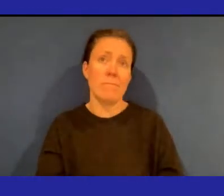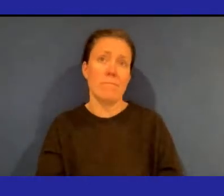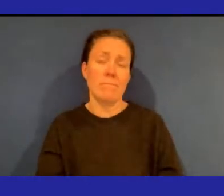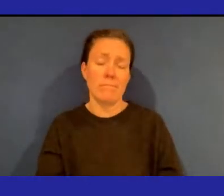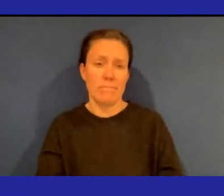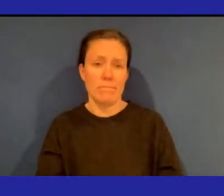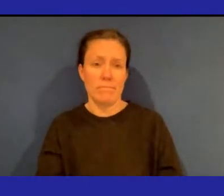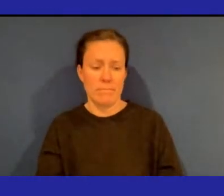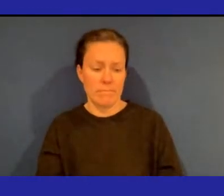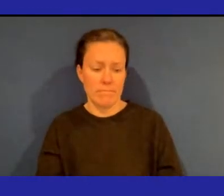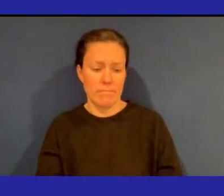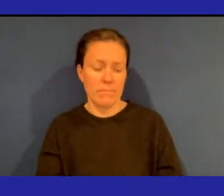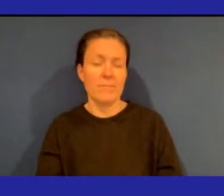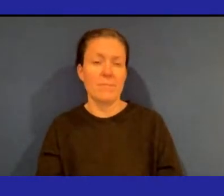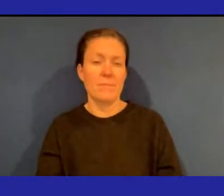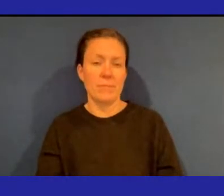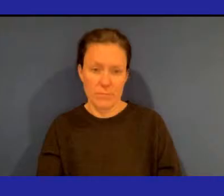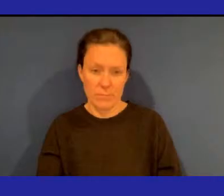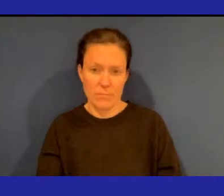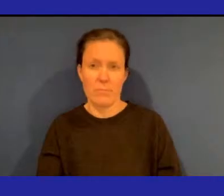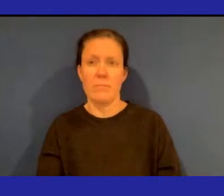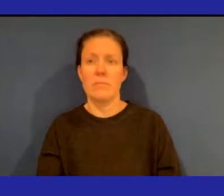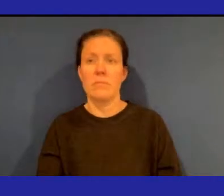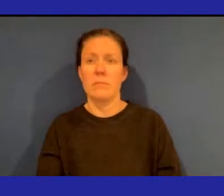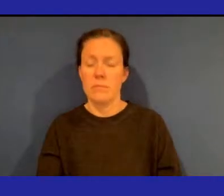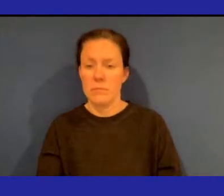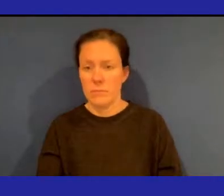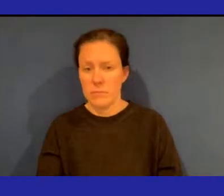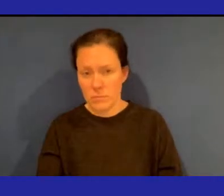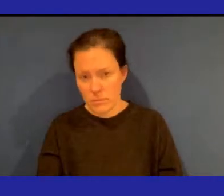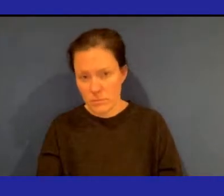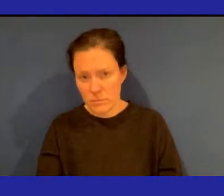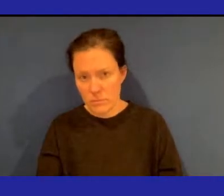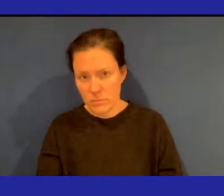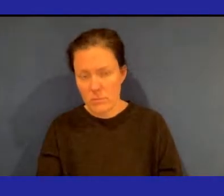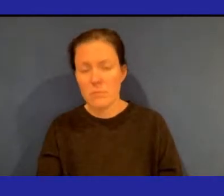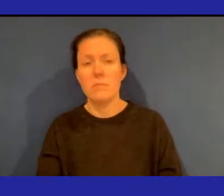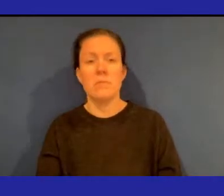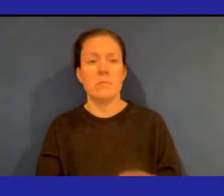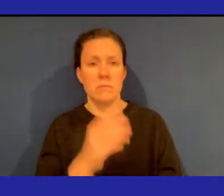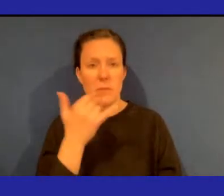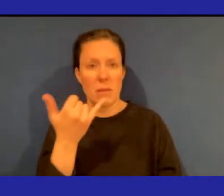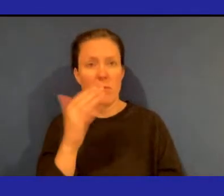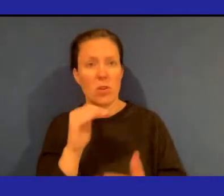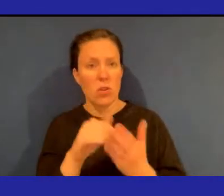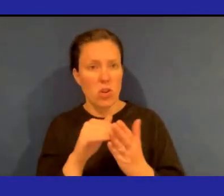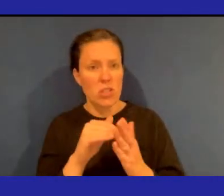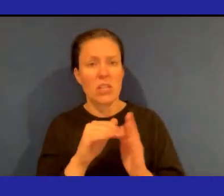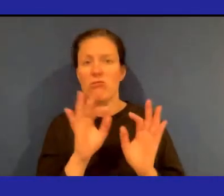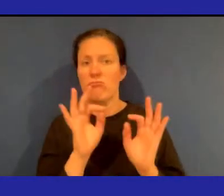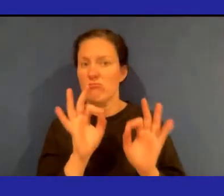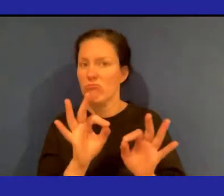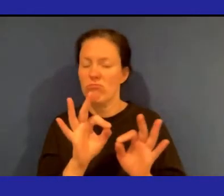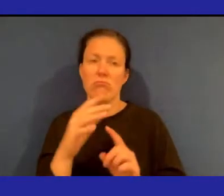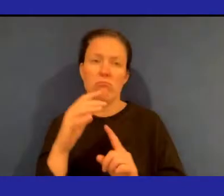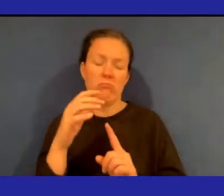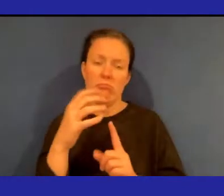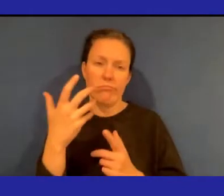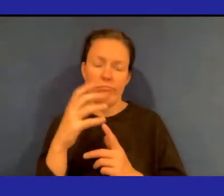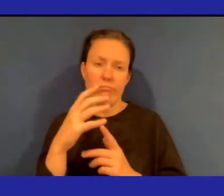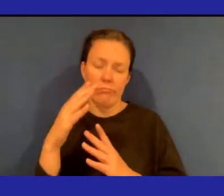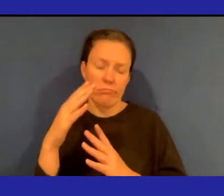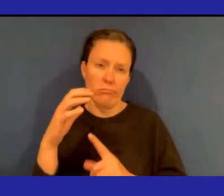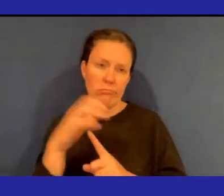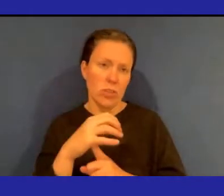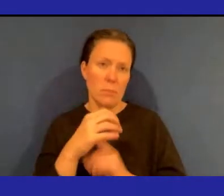the courteous and anxious to please and making sure I got to the right place, and it was terrific. I was